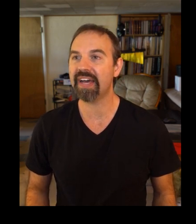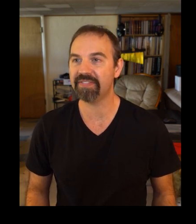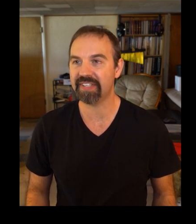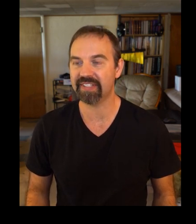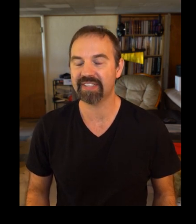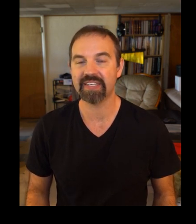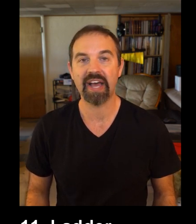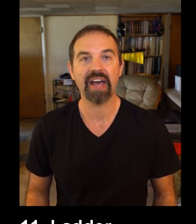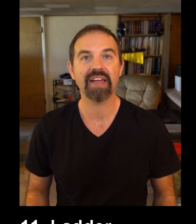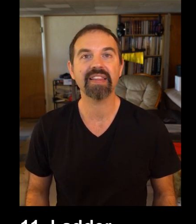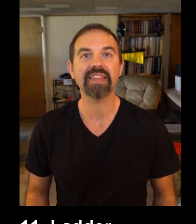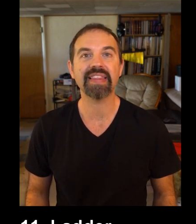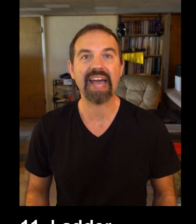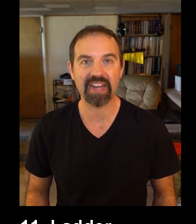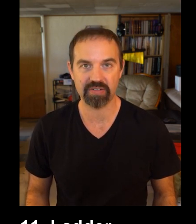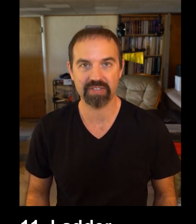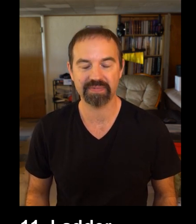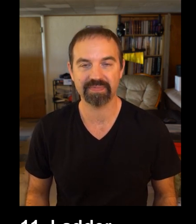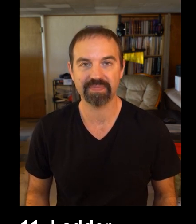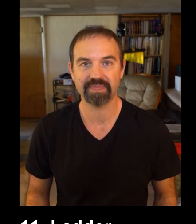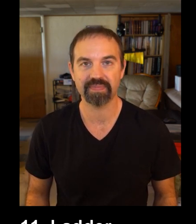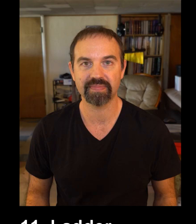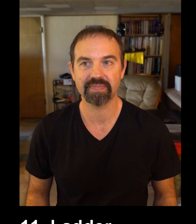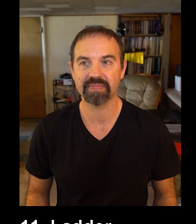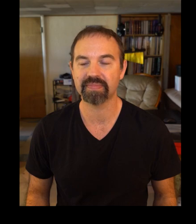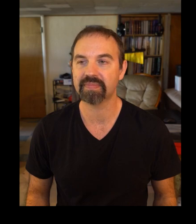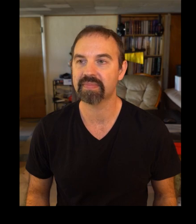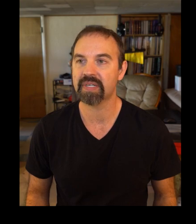Number 11, ladder.